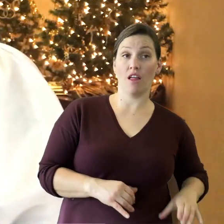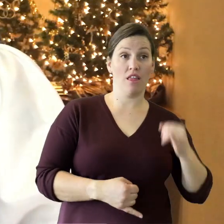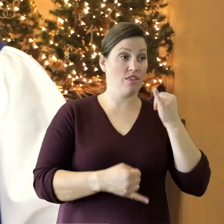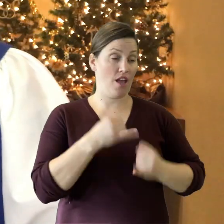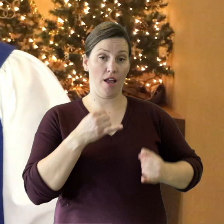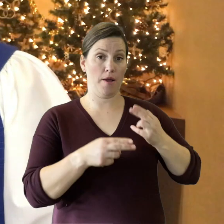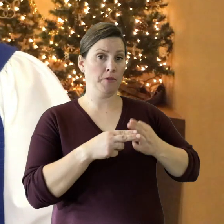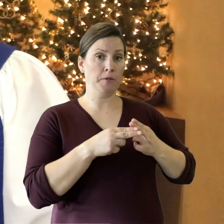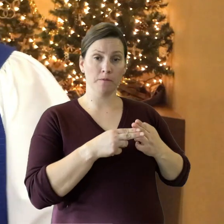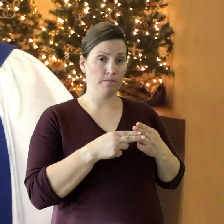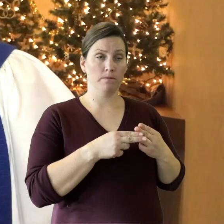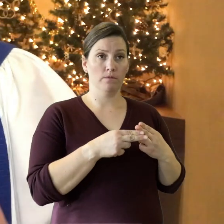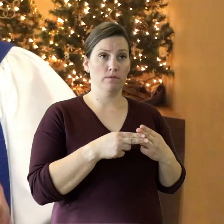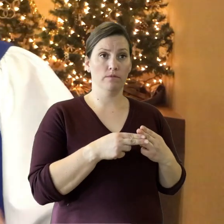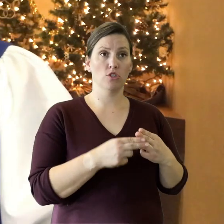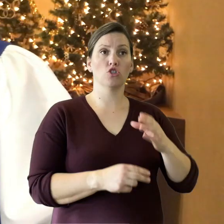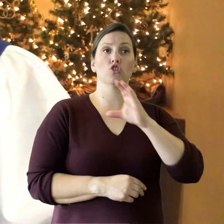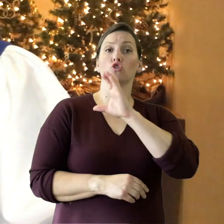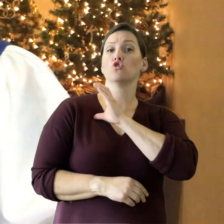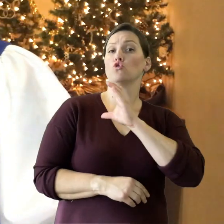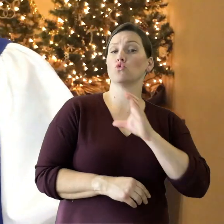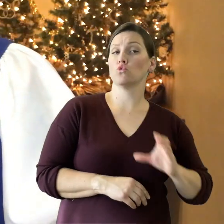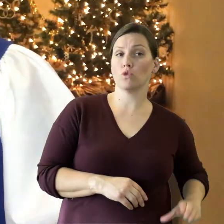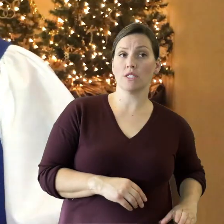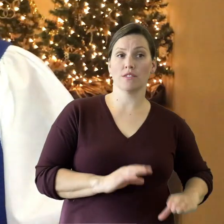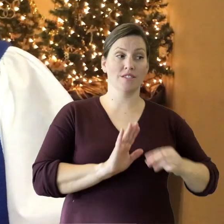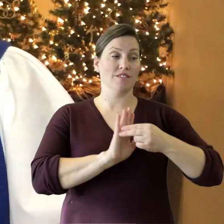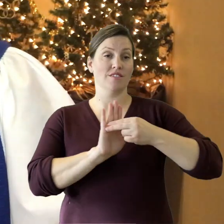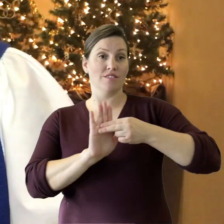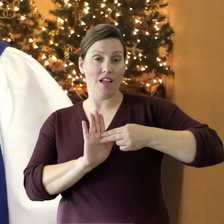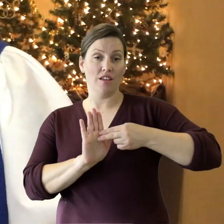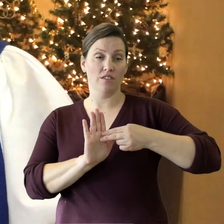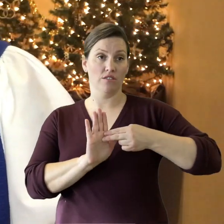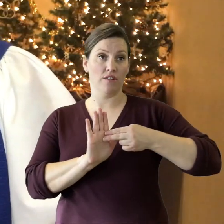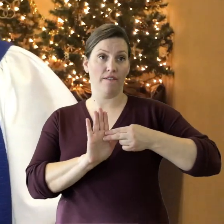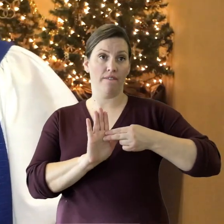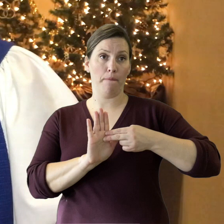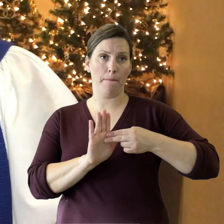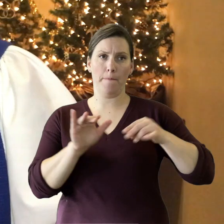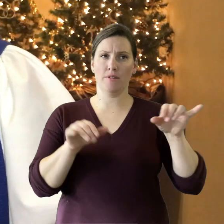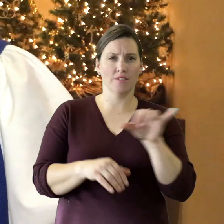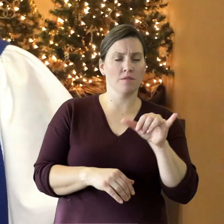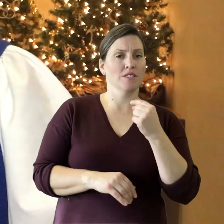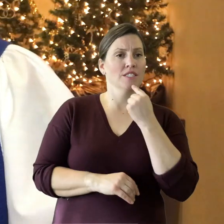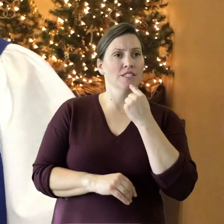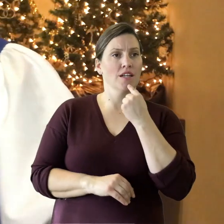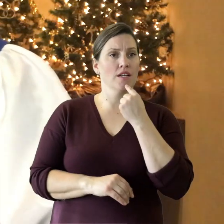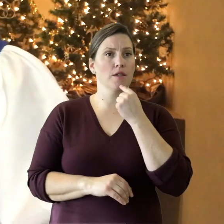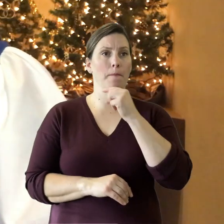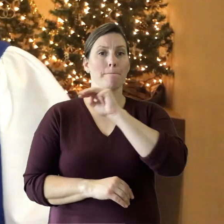last name. Rather, Christ is a title. It's the same as the